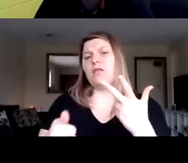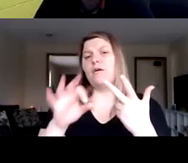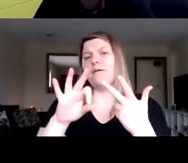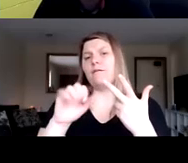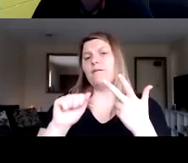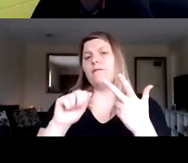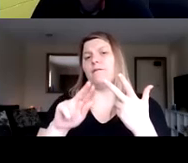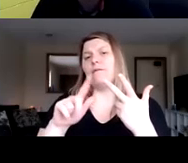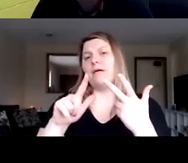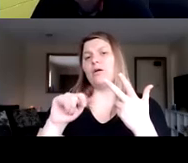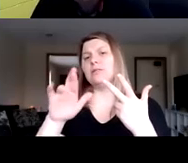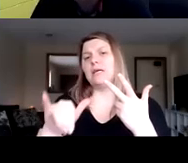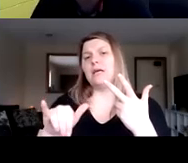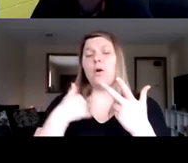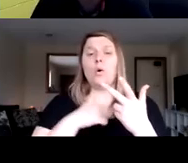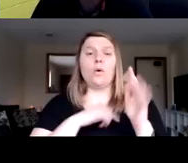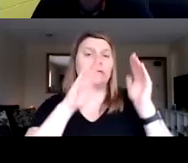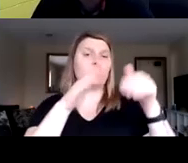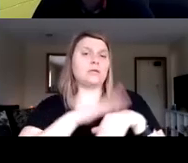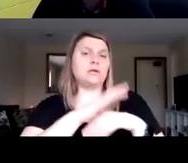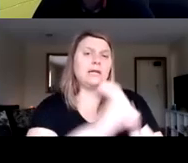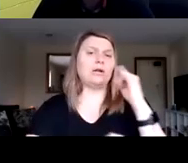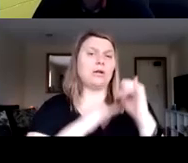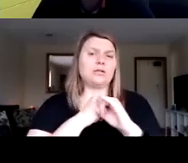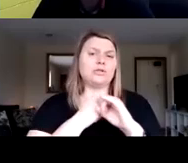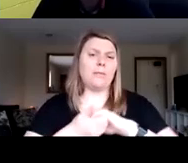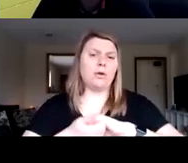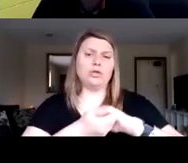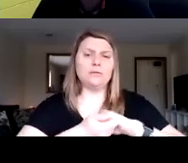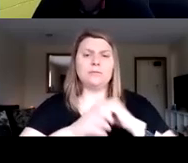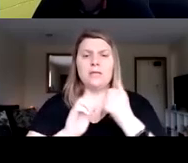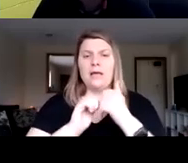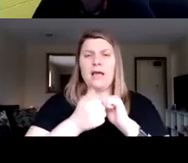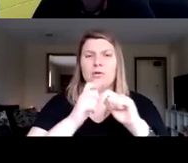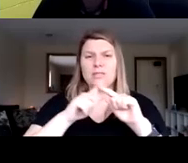lot on international partnerships and how do different institutions kind